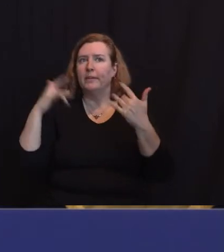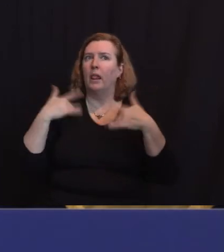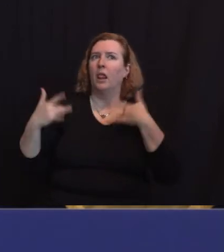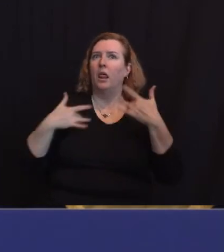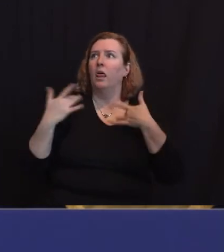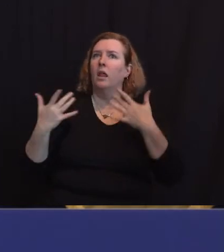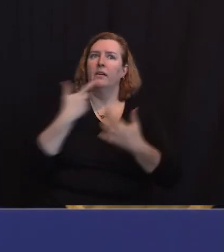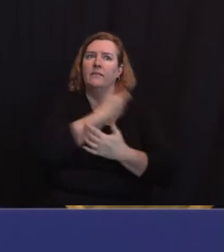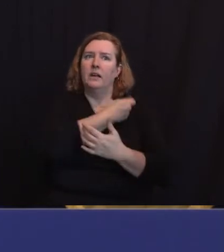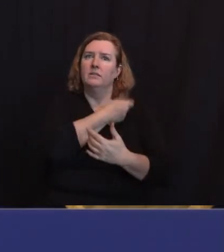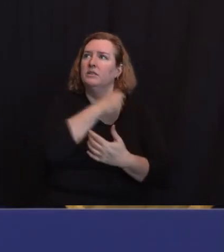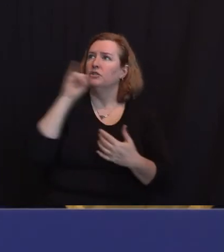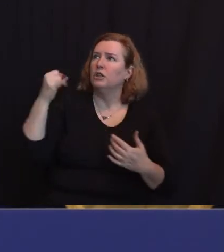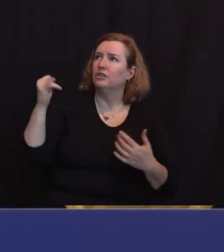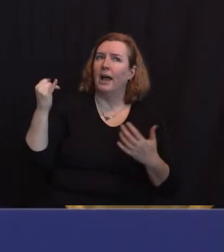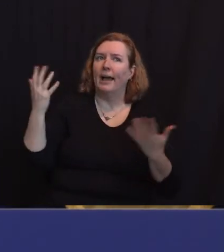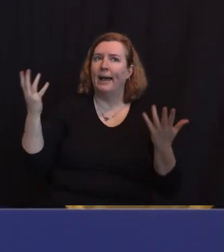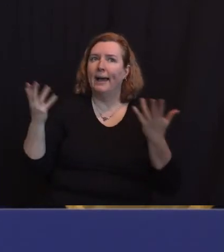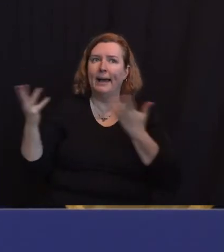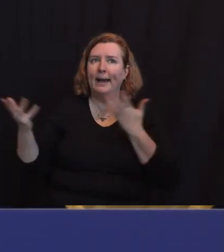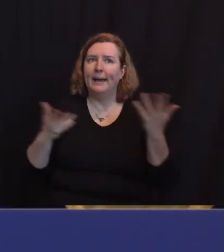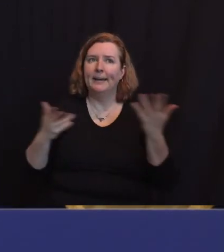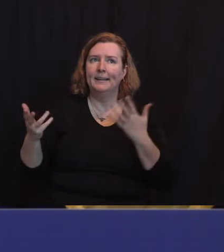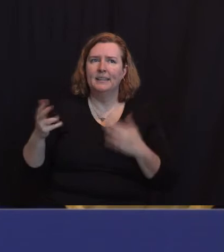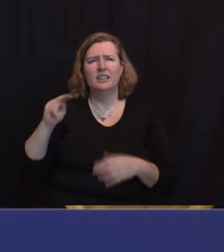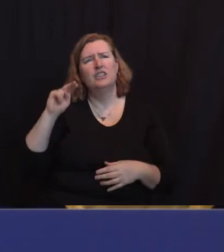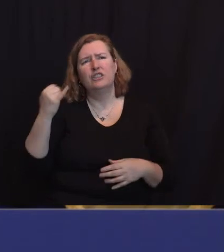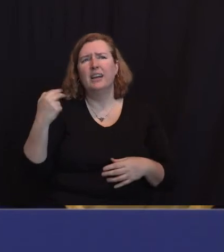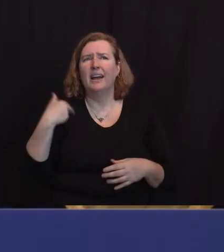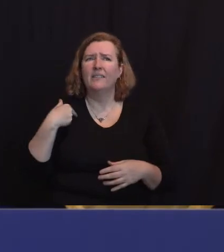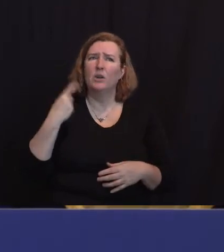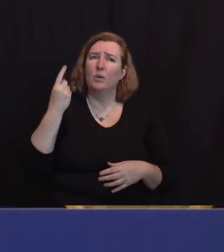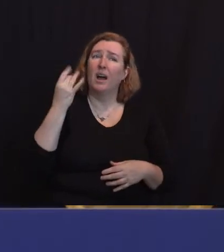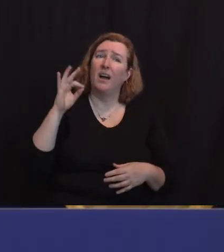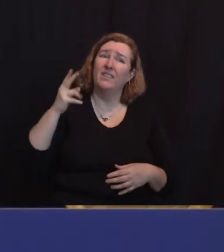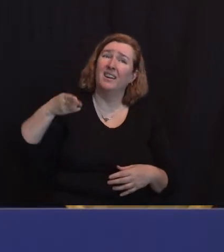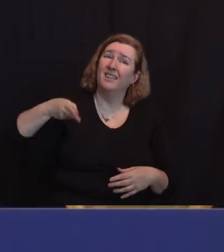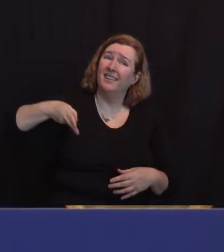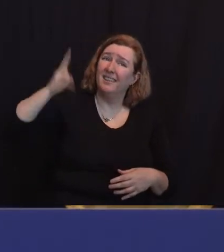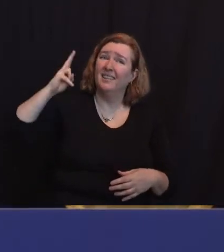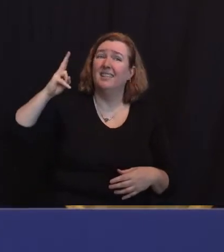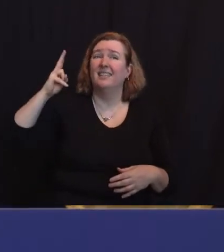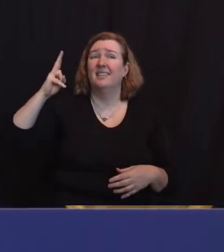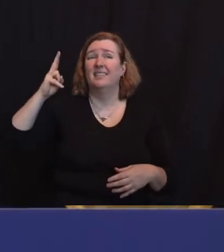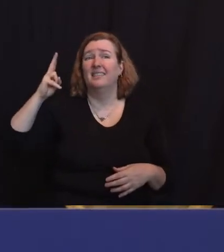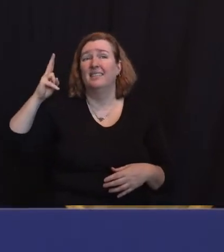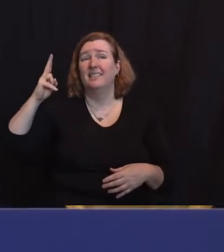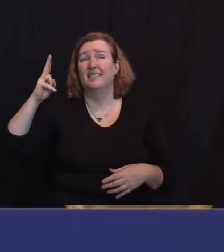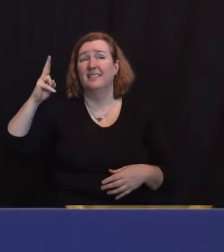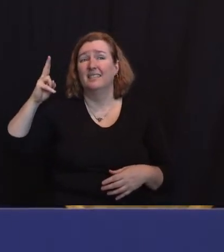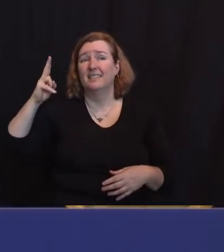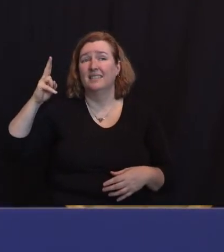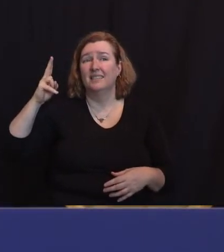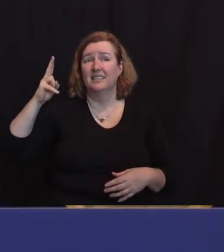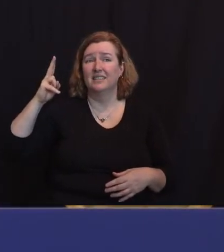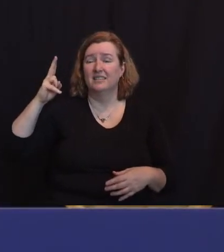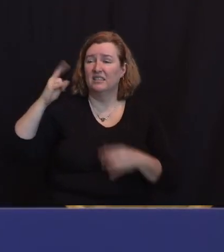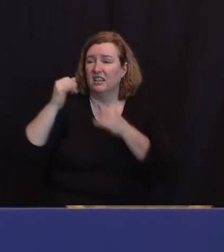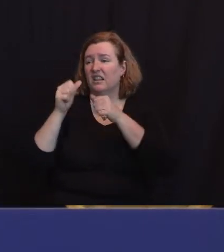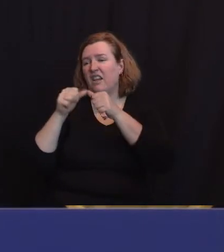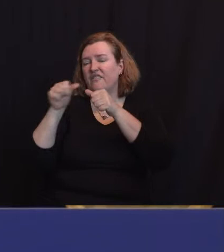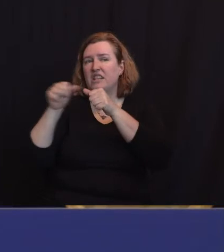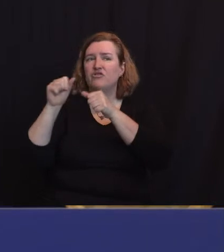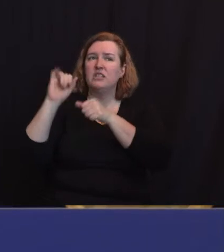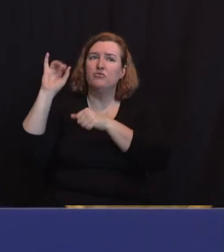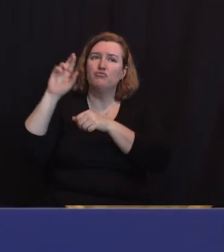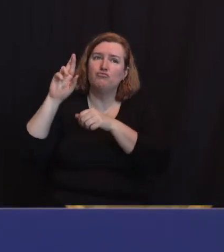With New Jersey now having one of the highest infection rates in the nation, as has also been pointed out, and this is a double piggyback